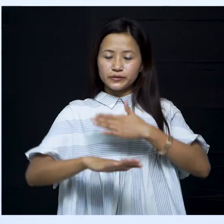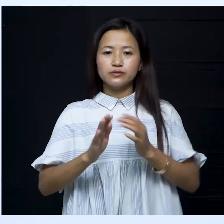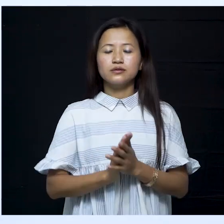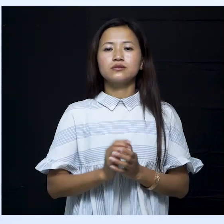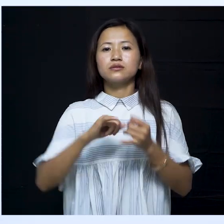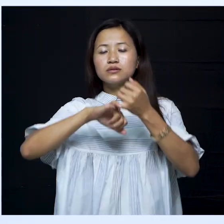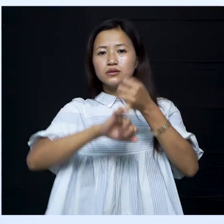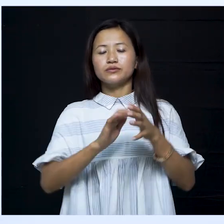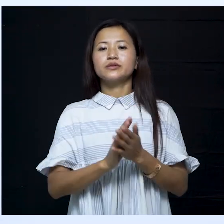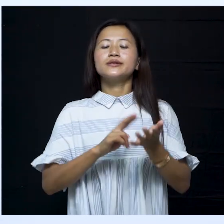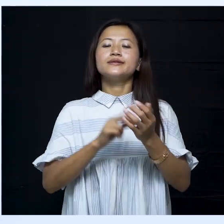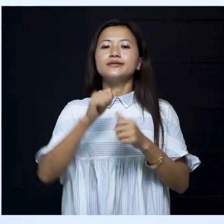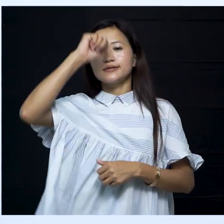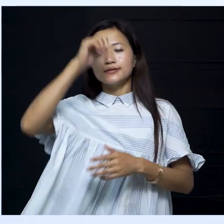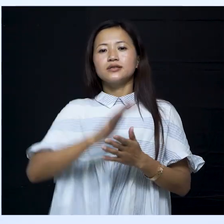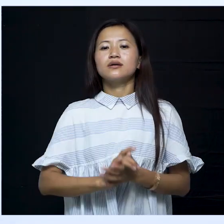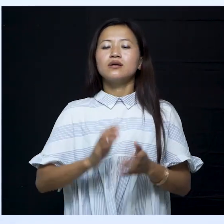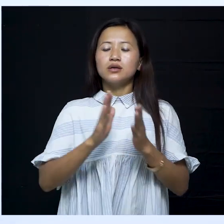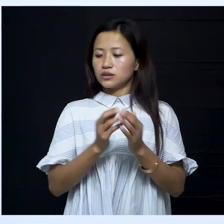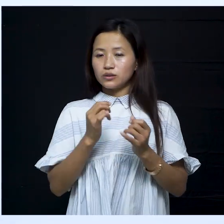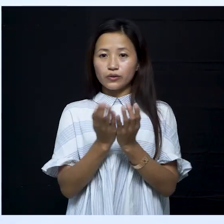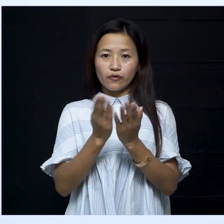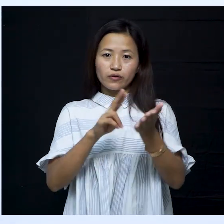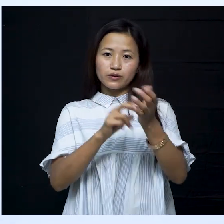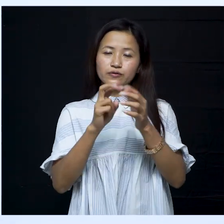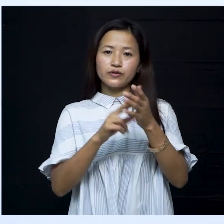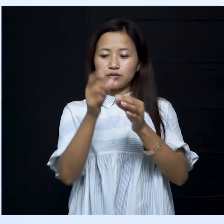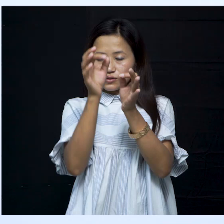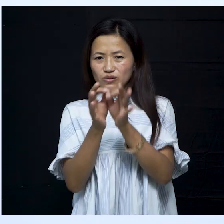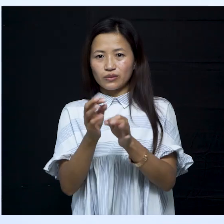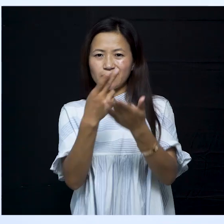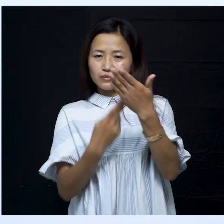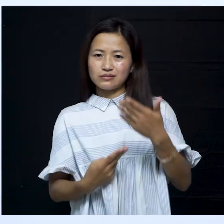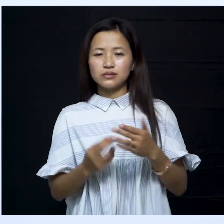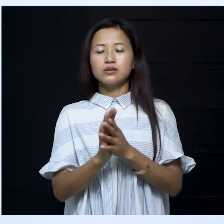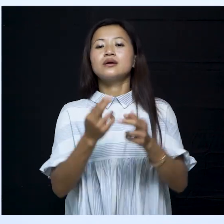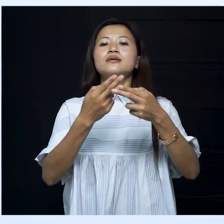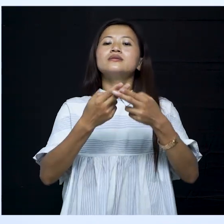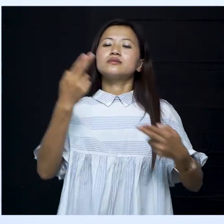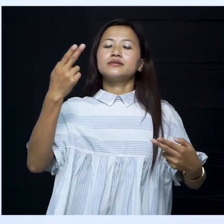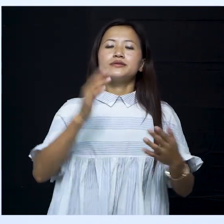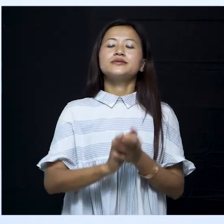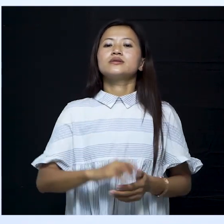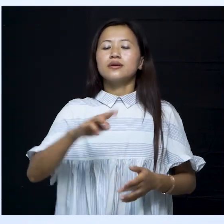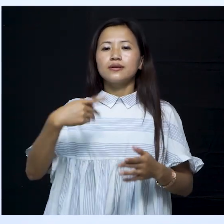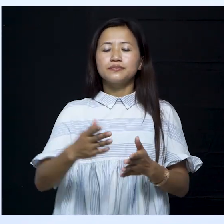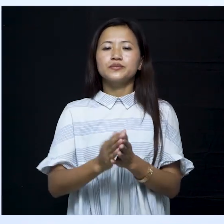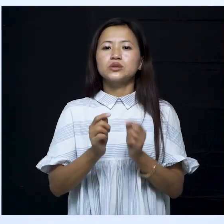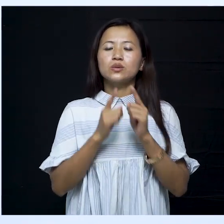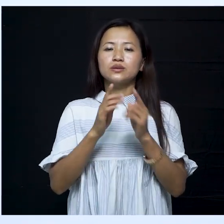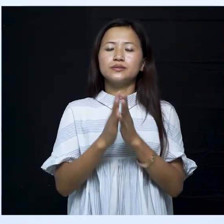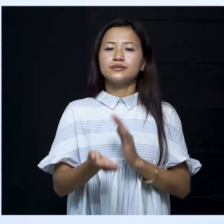and most celebrated novel is Swami and His Friends, which would be introduced to you in the later class.